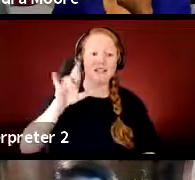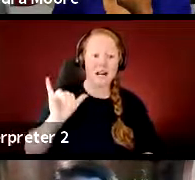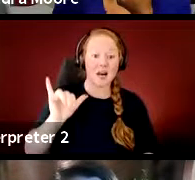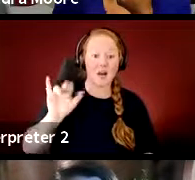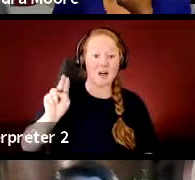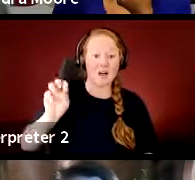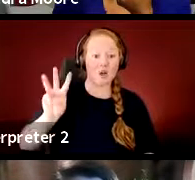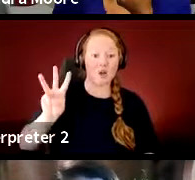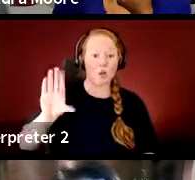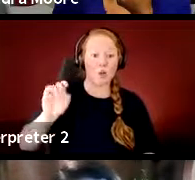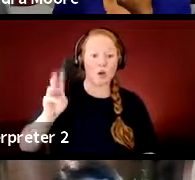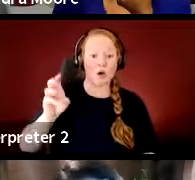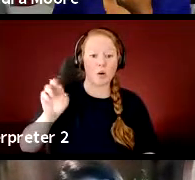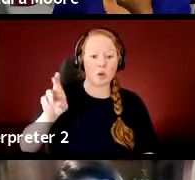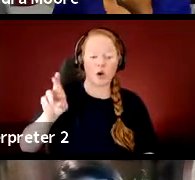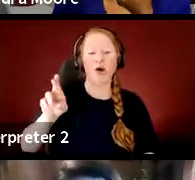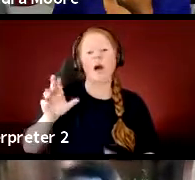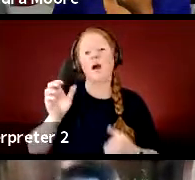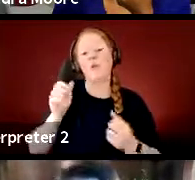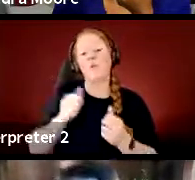Community Builders Network of Metro St. Louis.